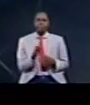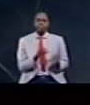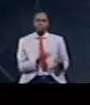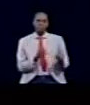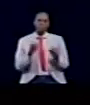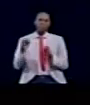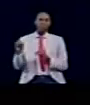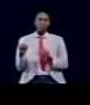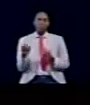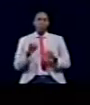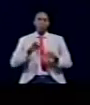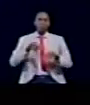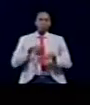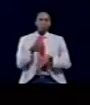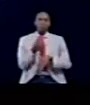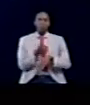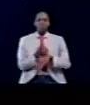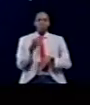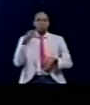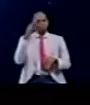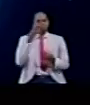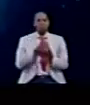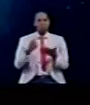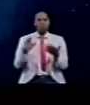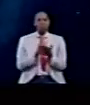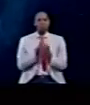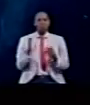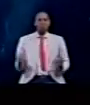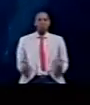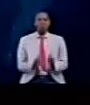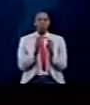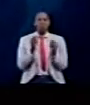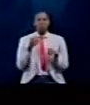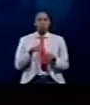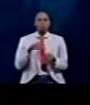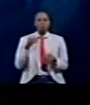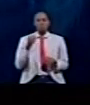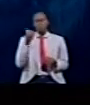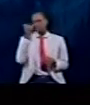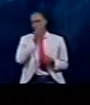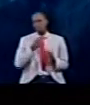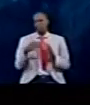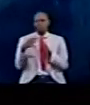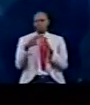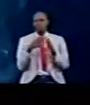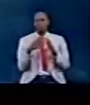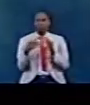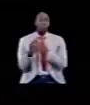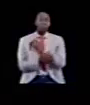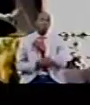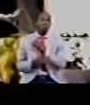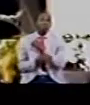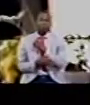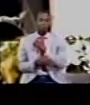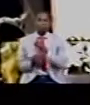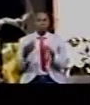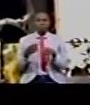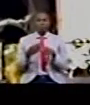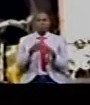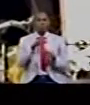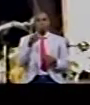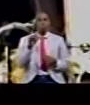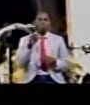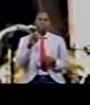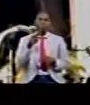ears will be open. Her heart will perceive spiritual things. She will be sensitive to the Holy Ghost, sensitive to